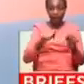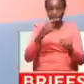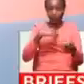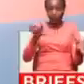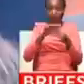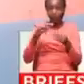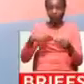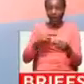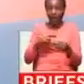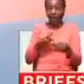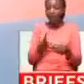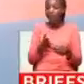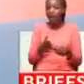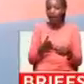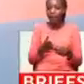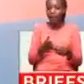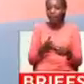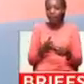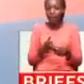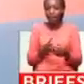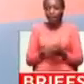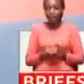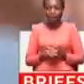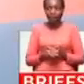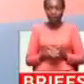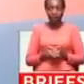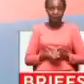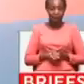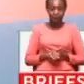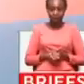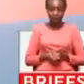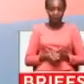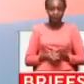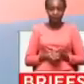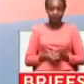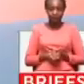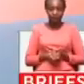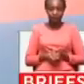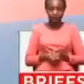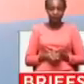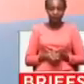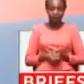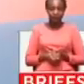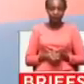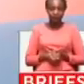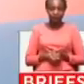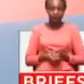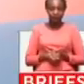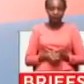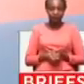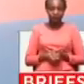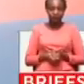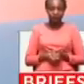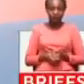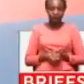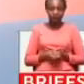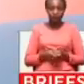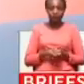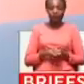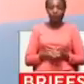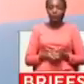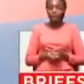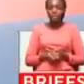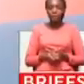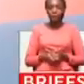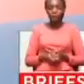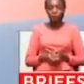during this discussion as we wrap up this very interesting and also chilling narration of stories